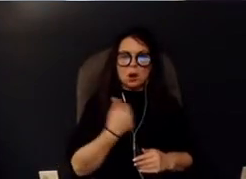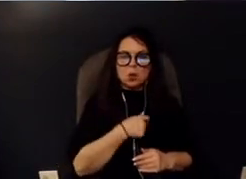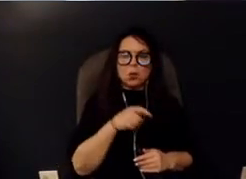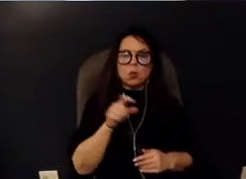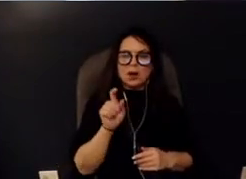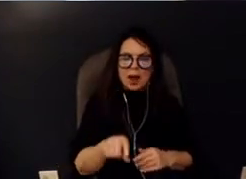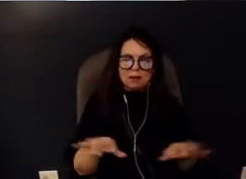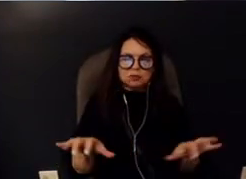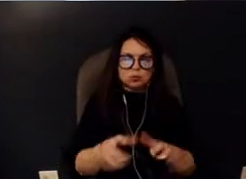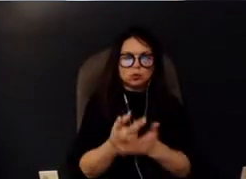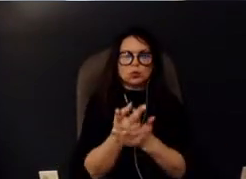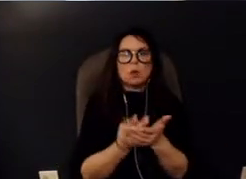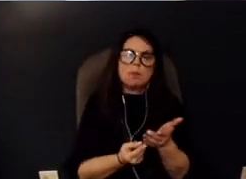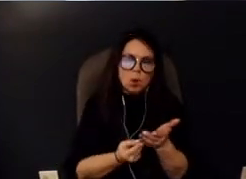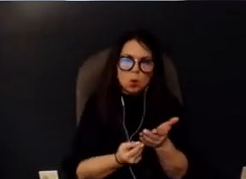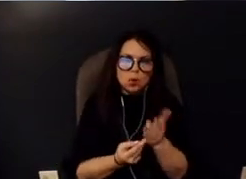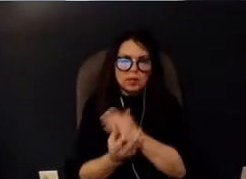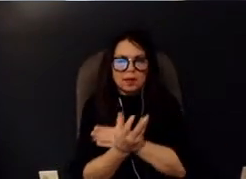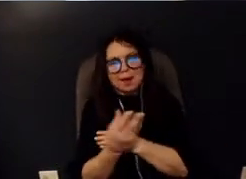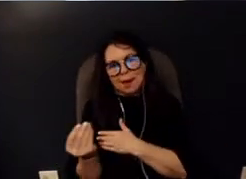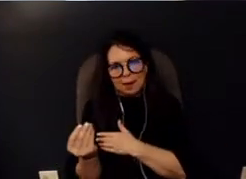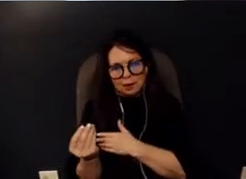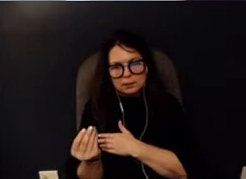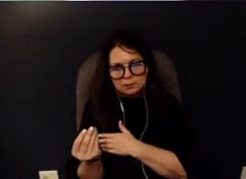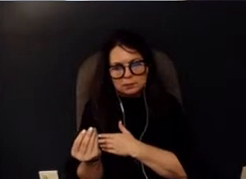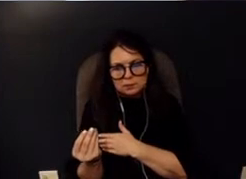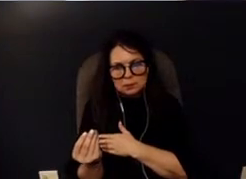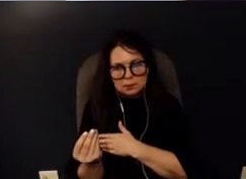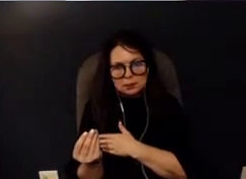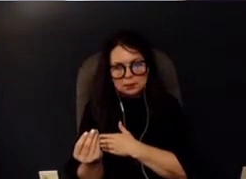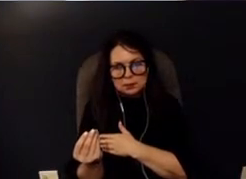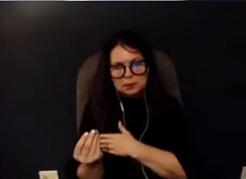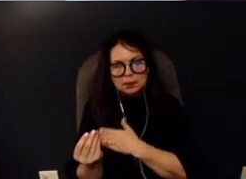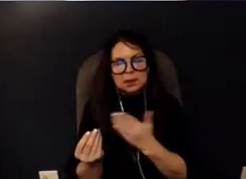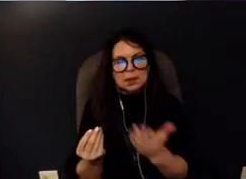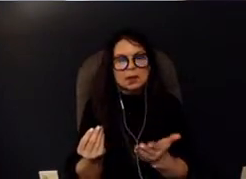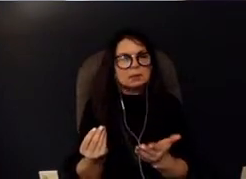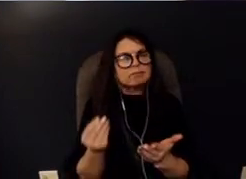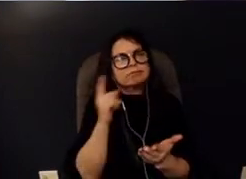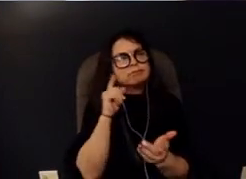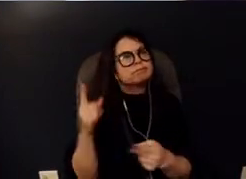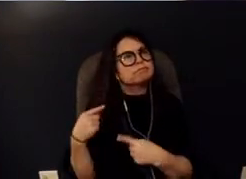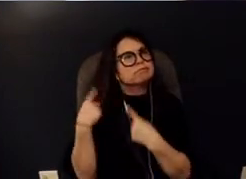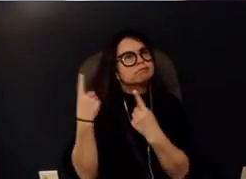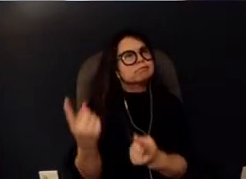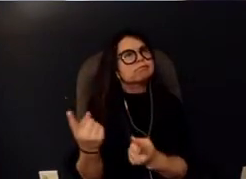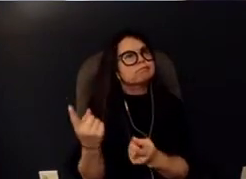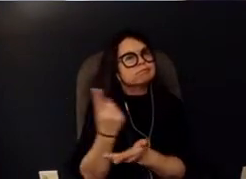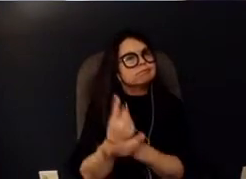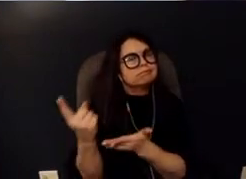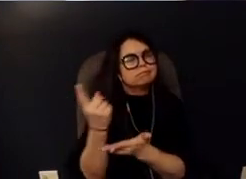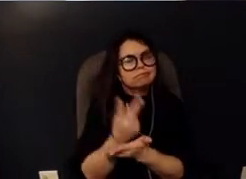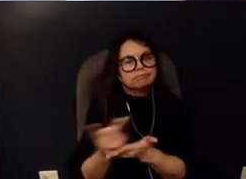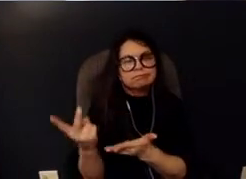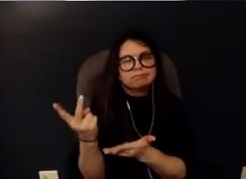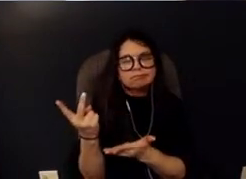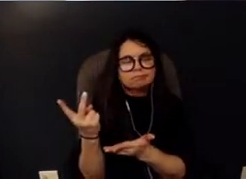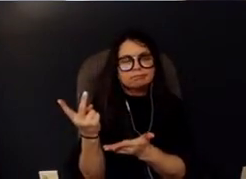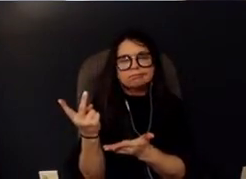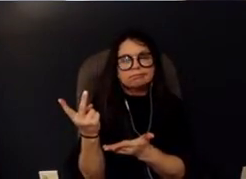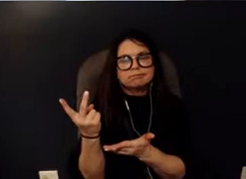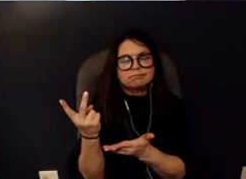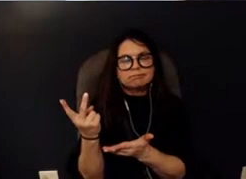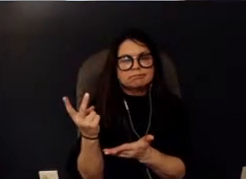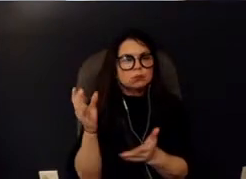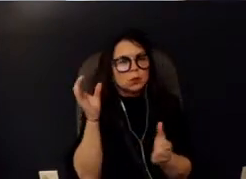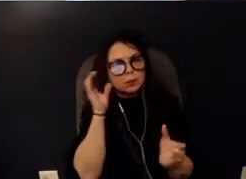As we've heard over the past weeks and for deep hours into